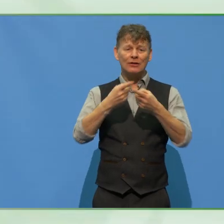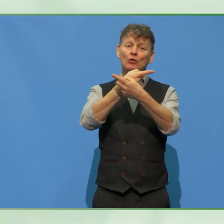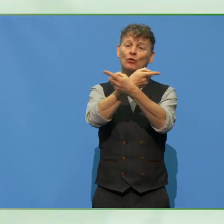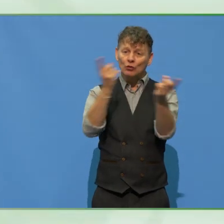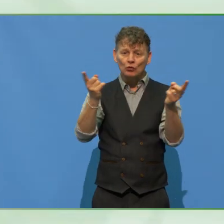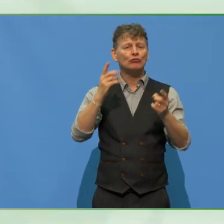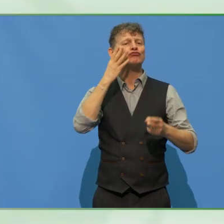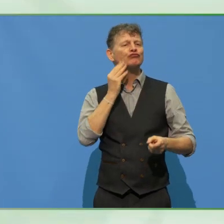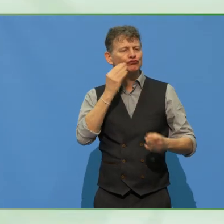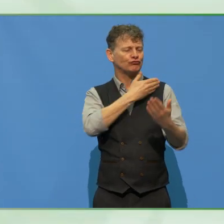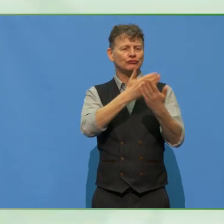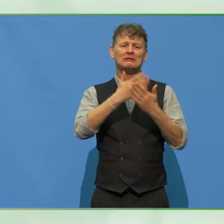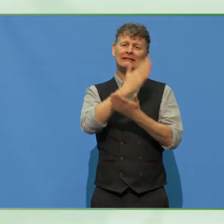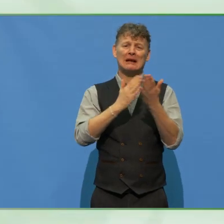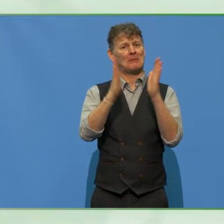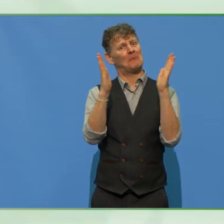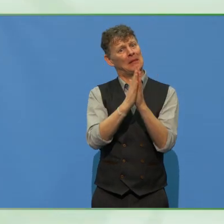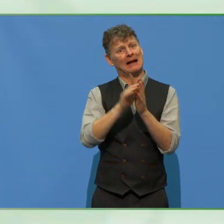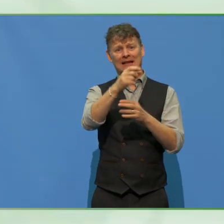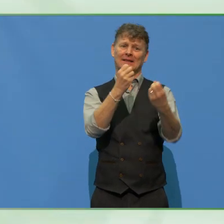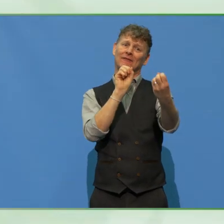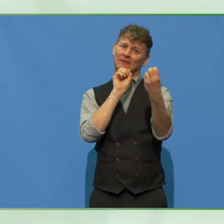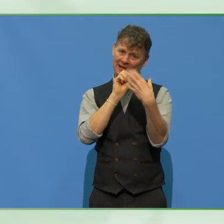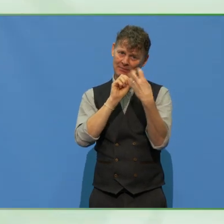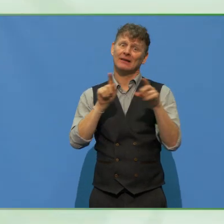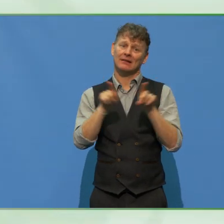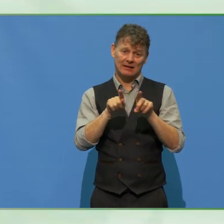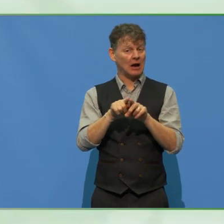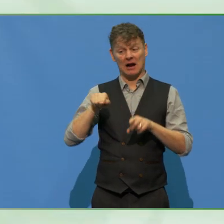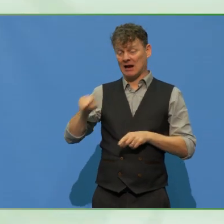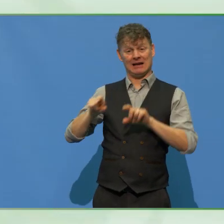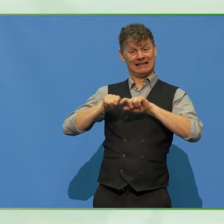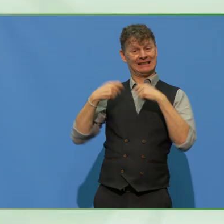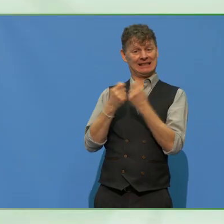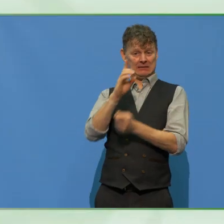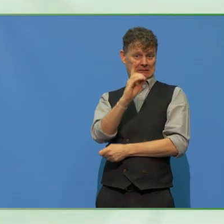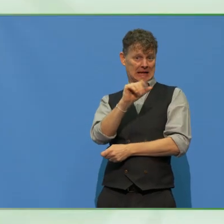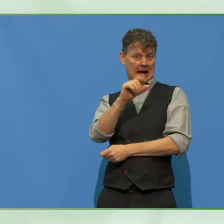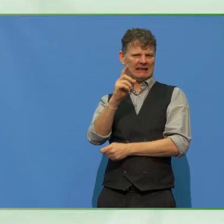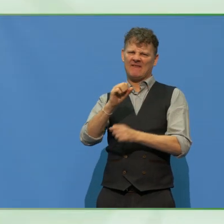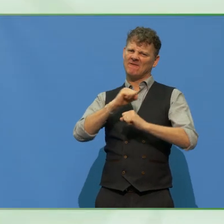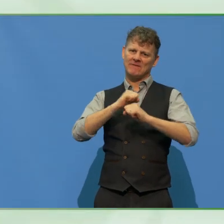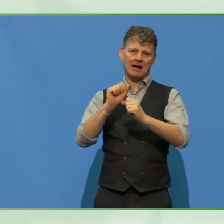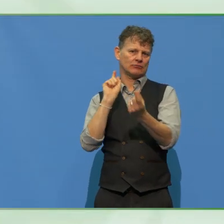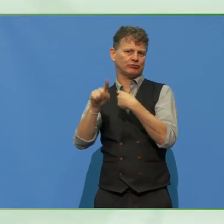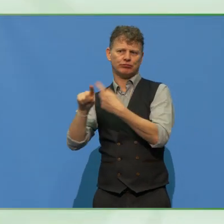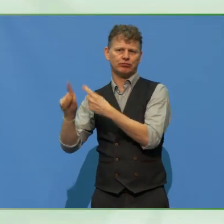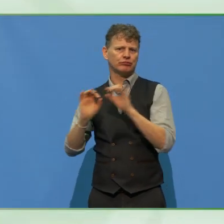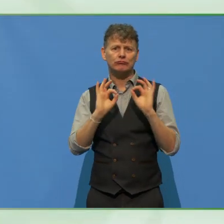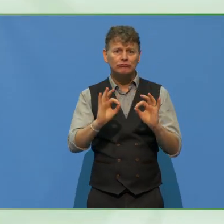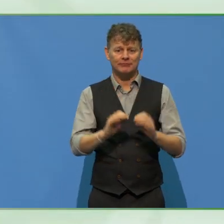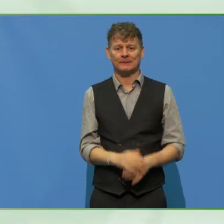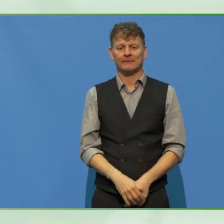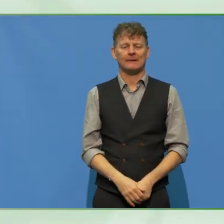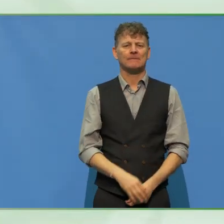Please, please get that feedback in. And I promise you, they're far quicker than I am on text. Me too. So I want to